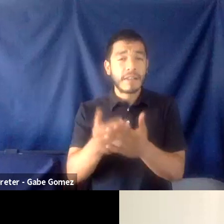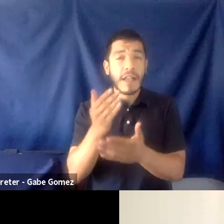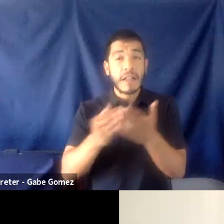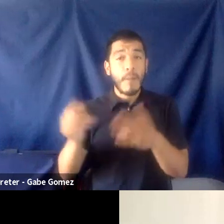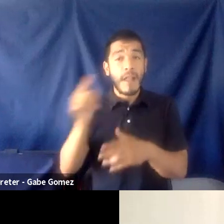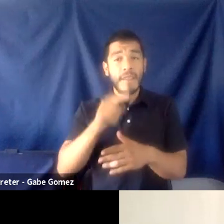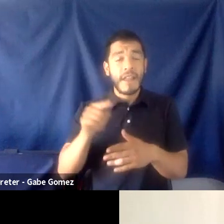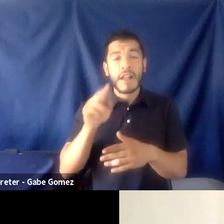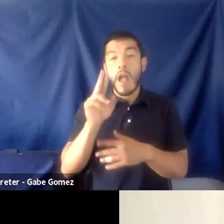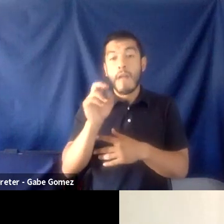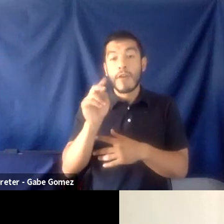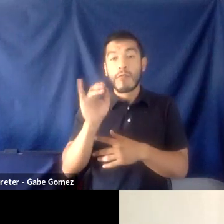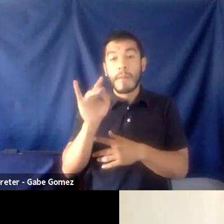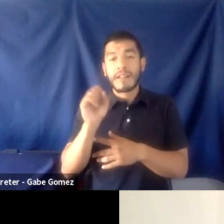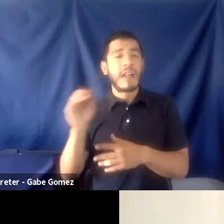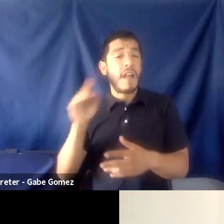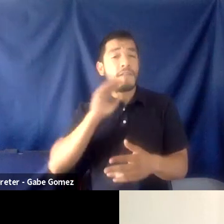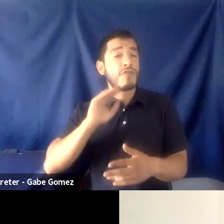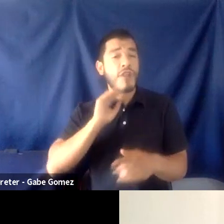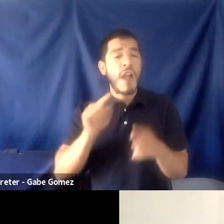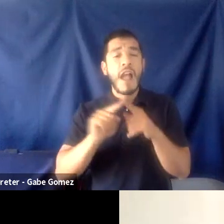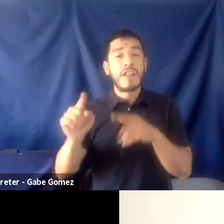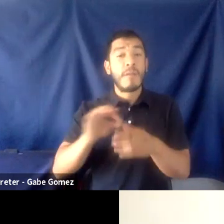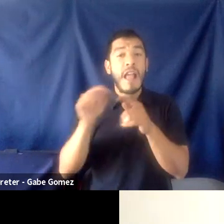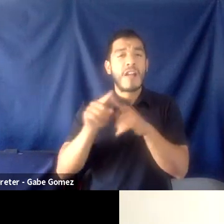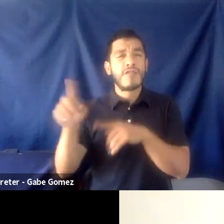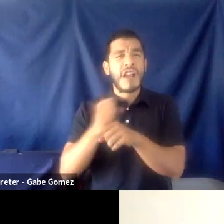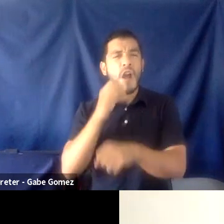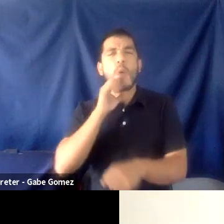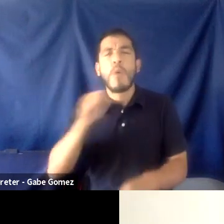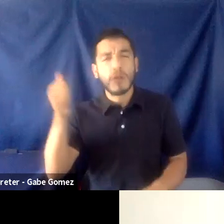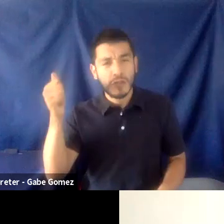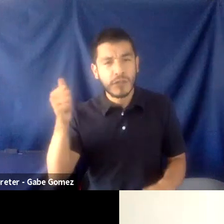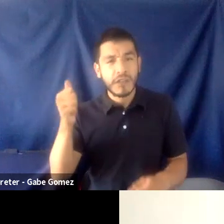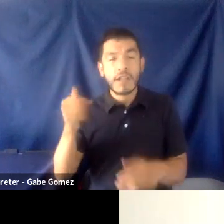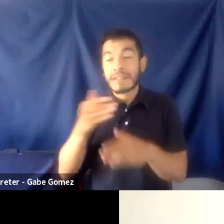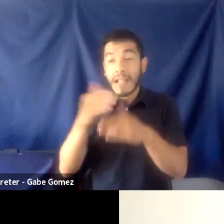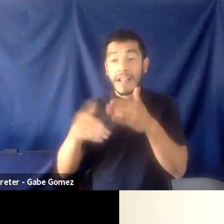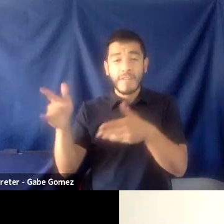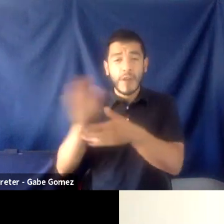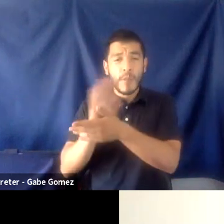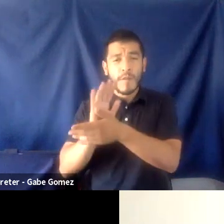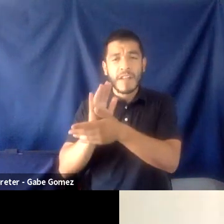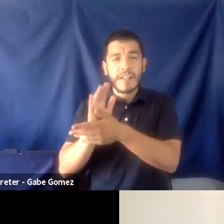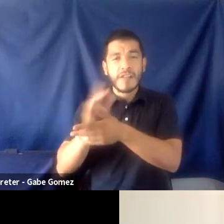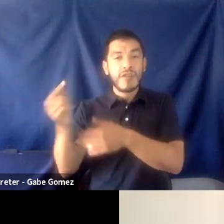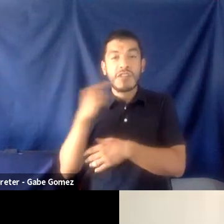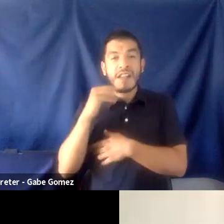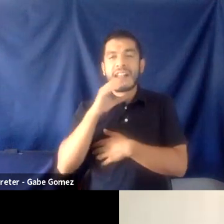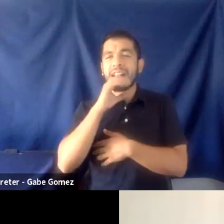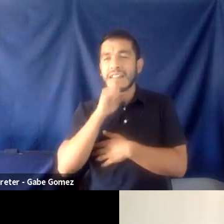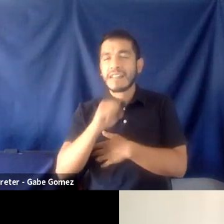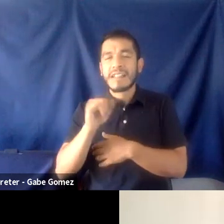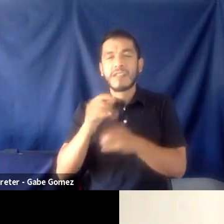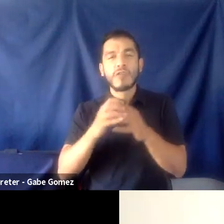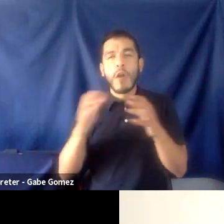these vulnerabilities and frustrations, especially as she was aging. I think she says toward the end of the film that, aging is, there's so